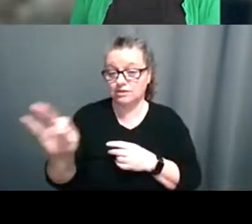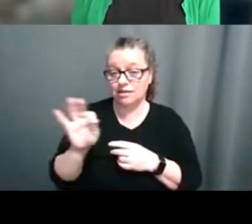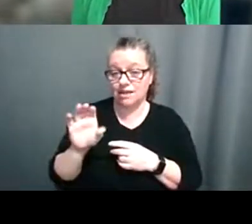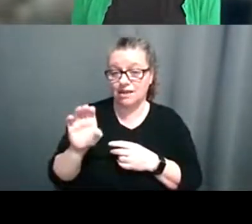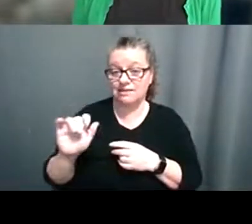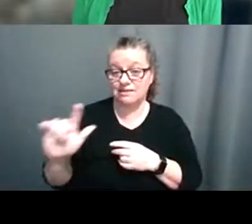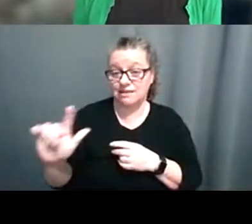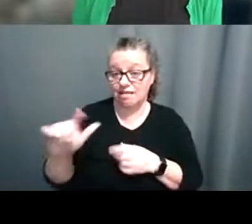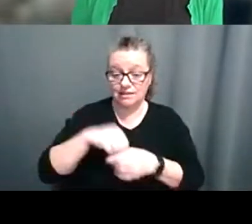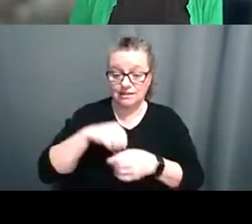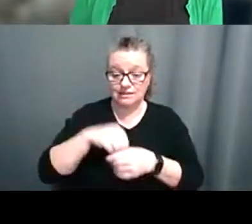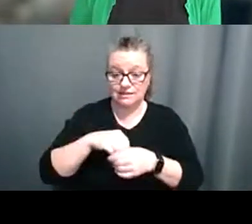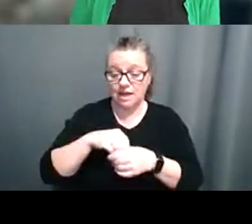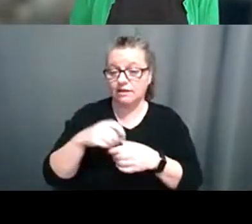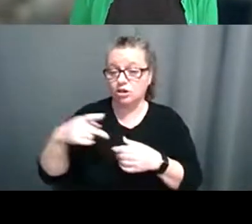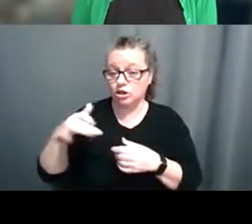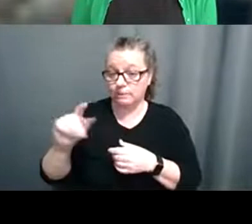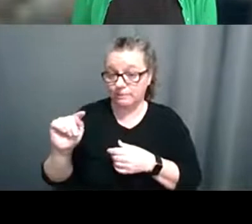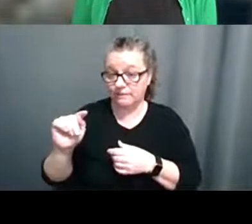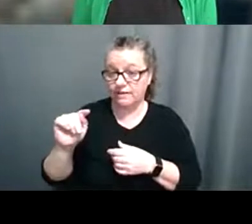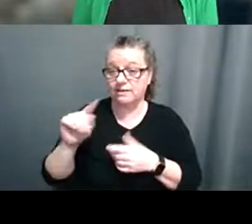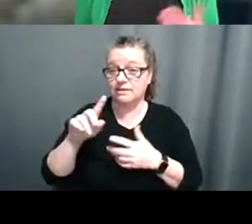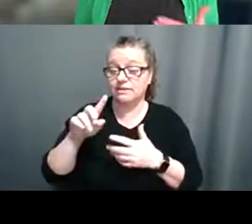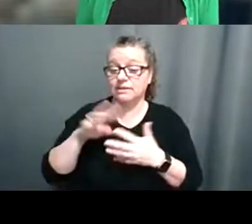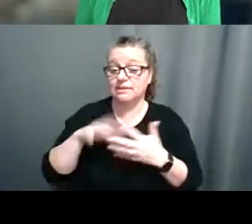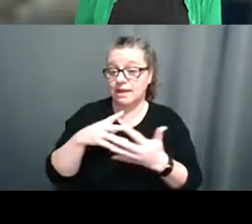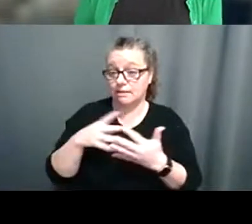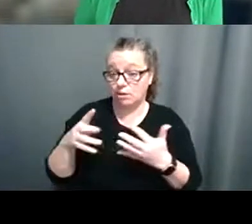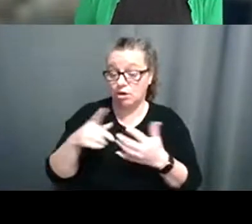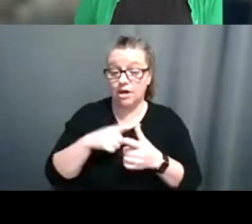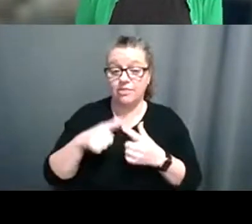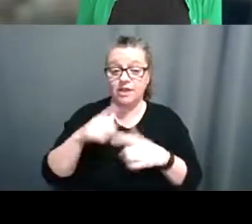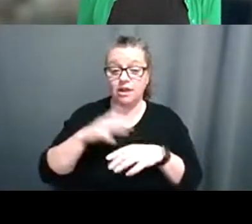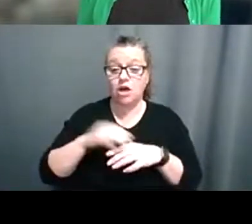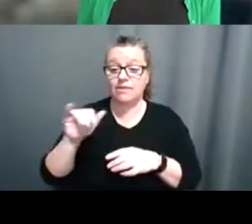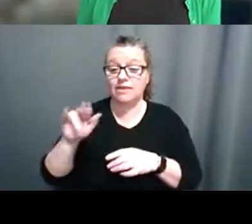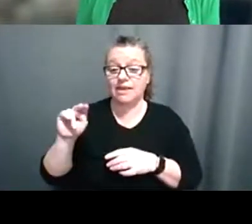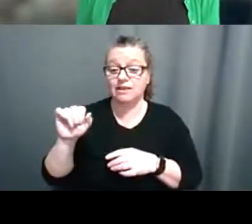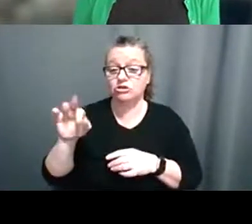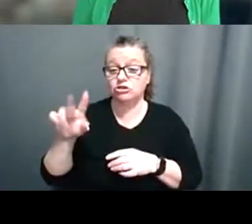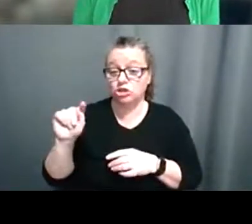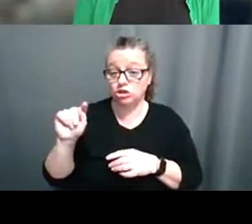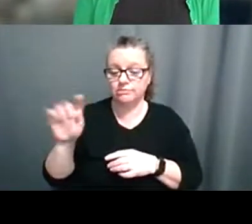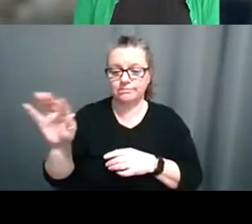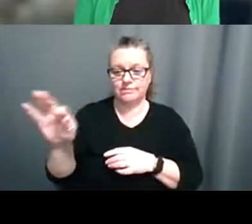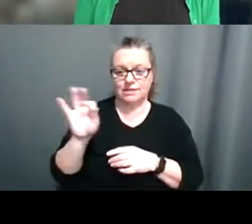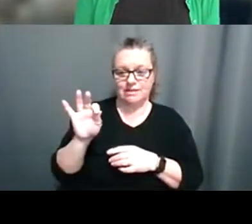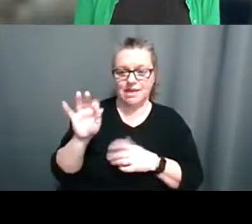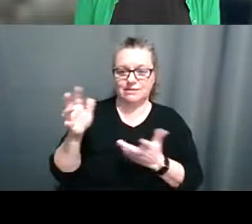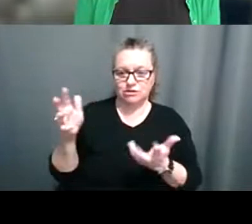within your desired pivot table, and then on the Insert tab, select your desired